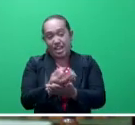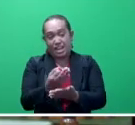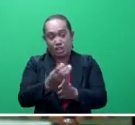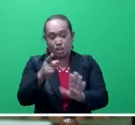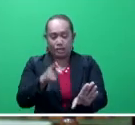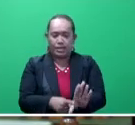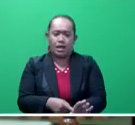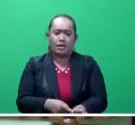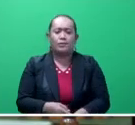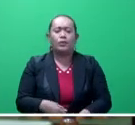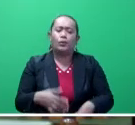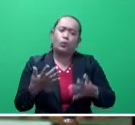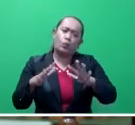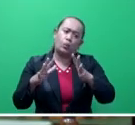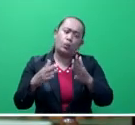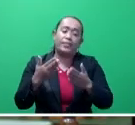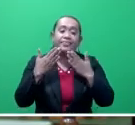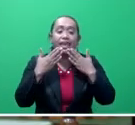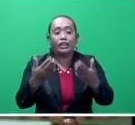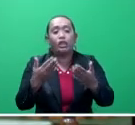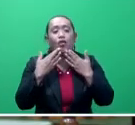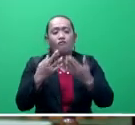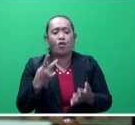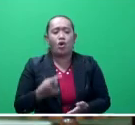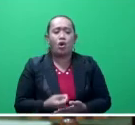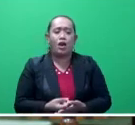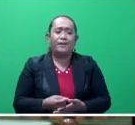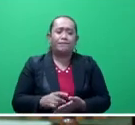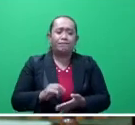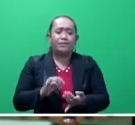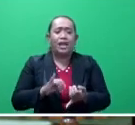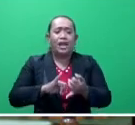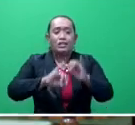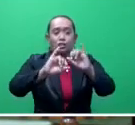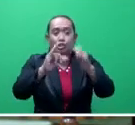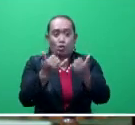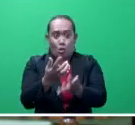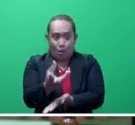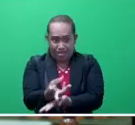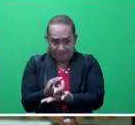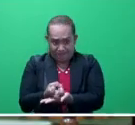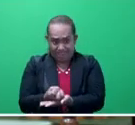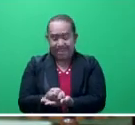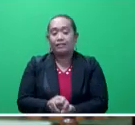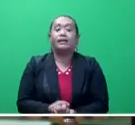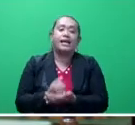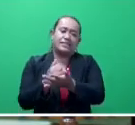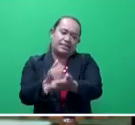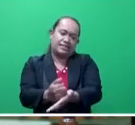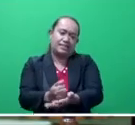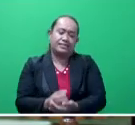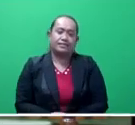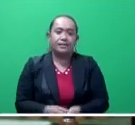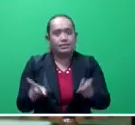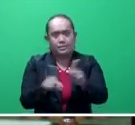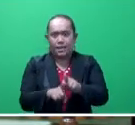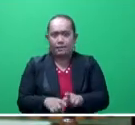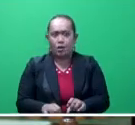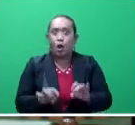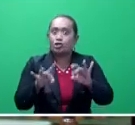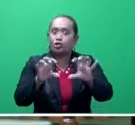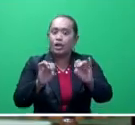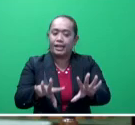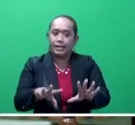faith in our disbursement of social welfare assistance assures us of their confidence in our systems. It was an Australian investment in our audit and